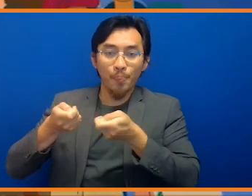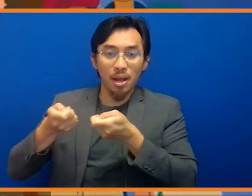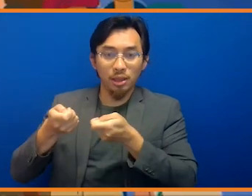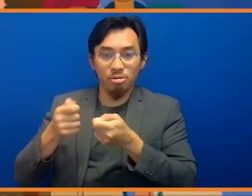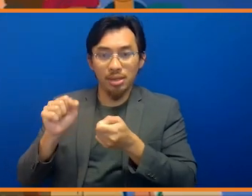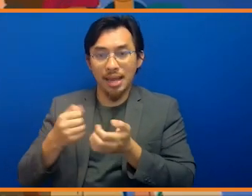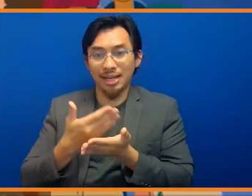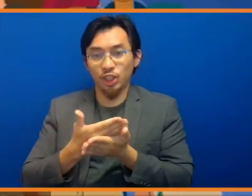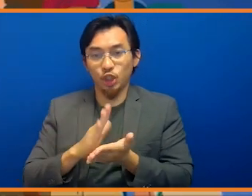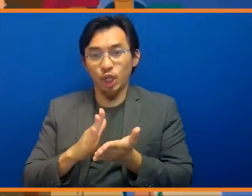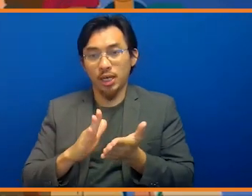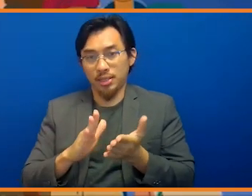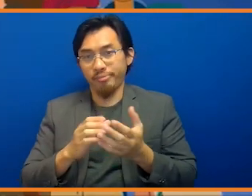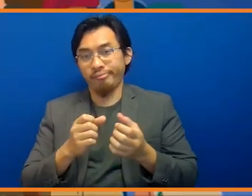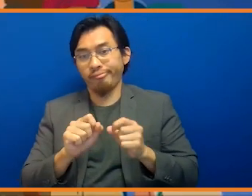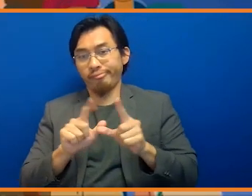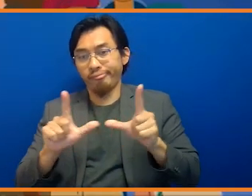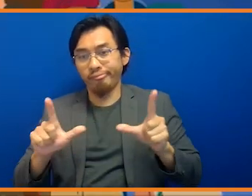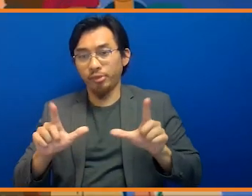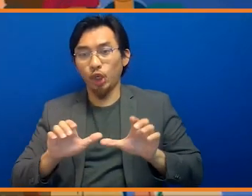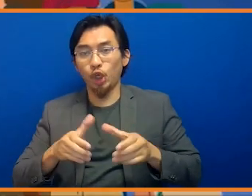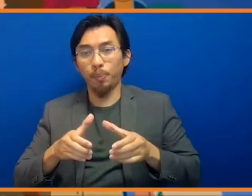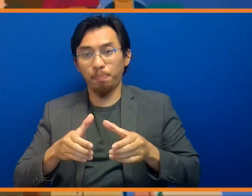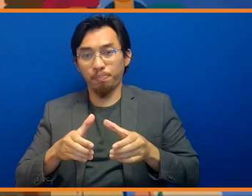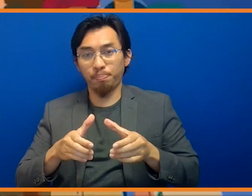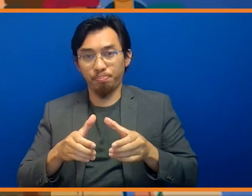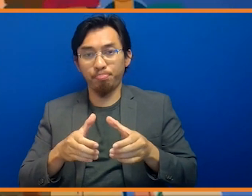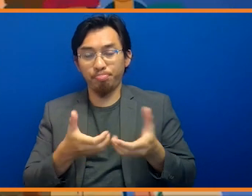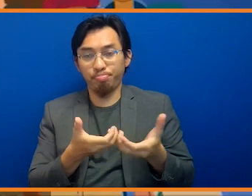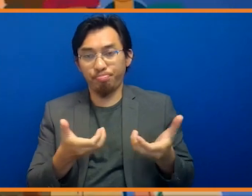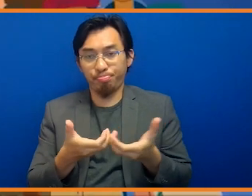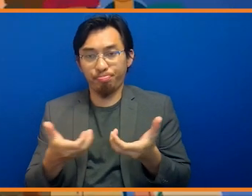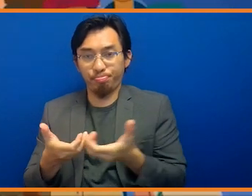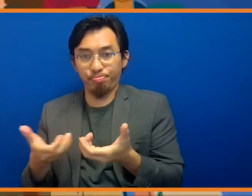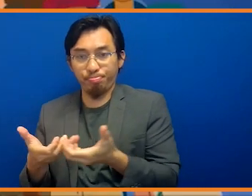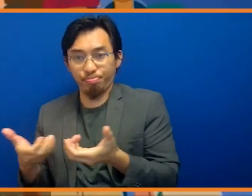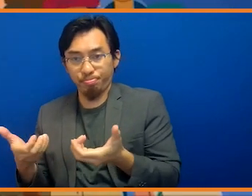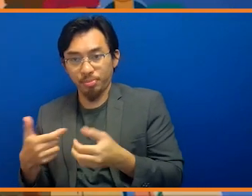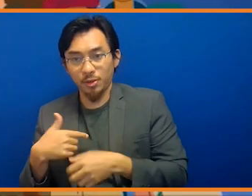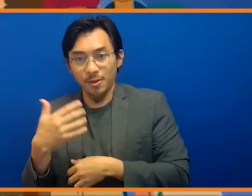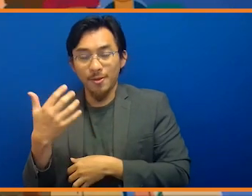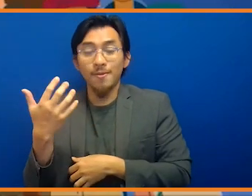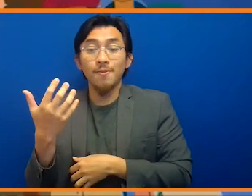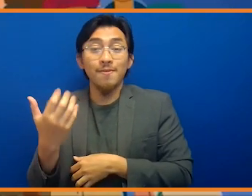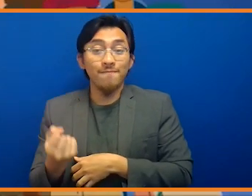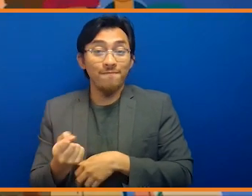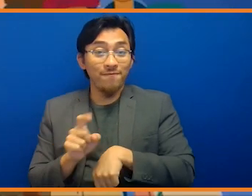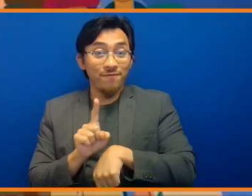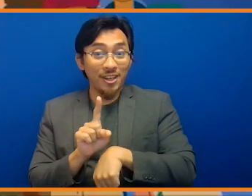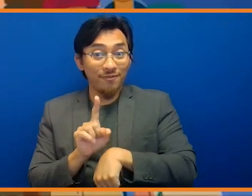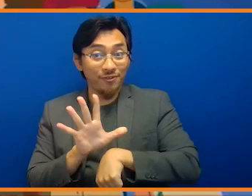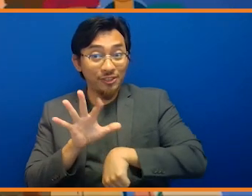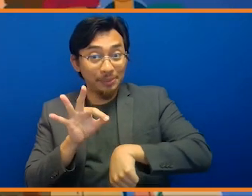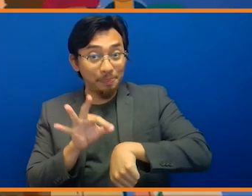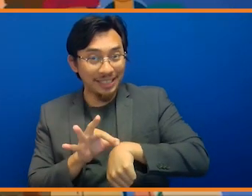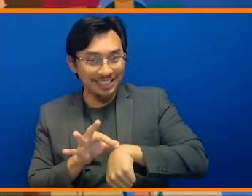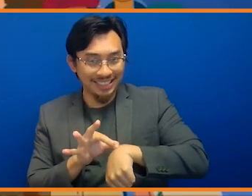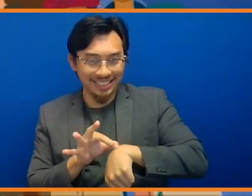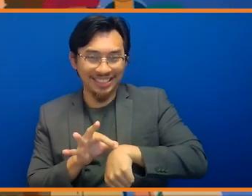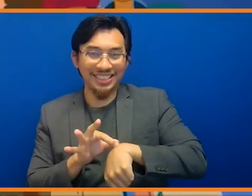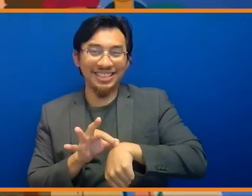screen for the group distribution. So we will have about 15 minutes.